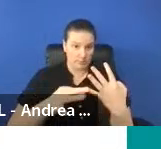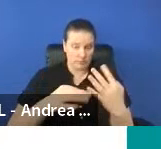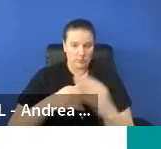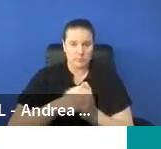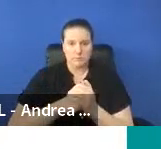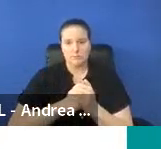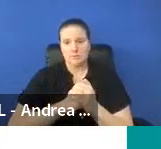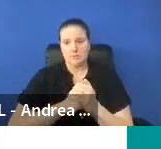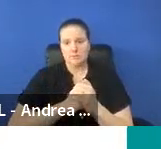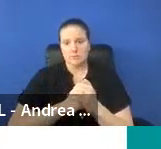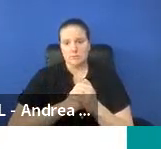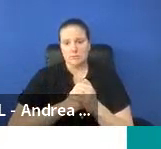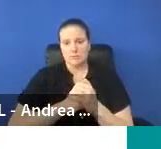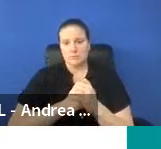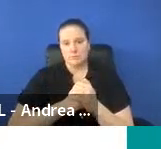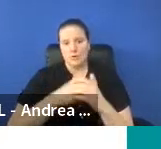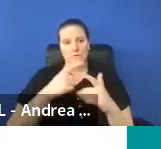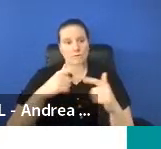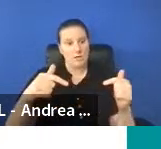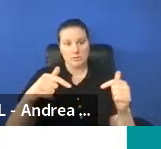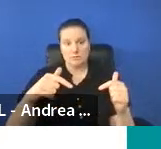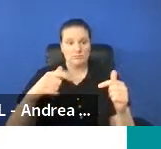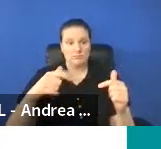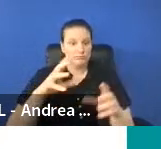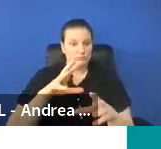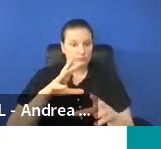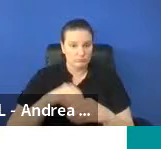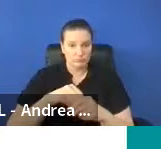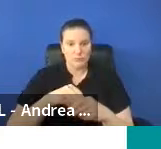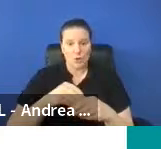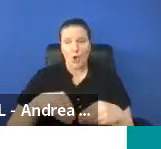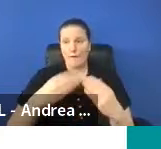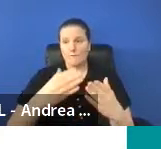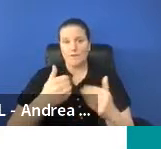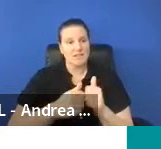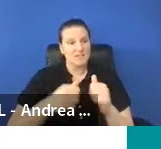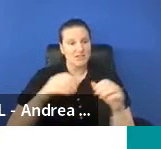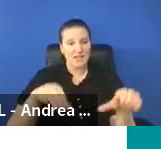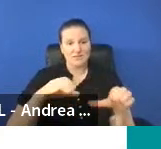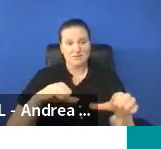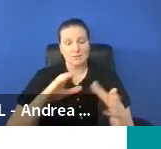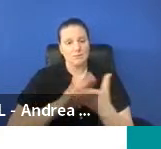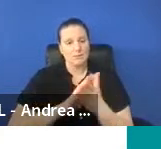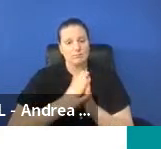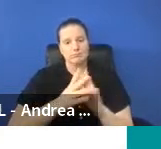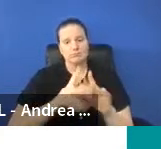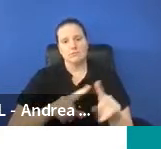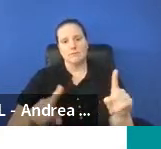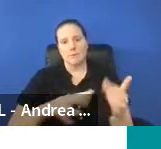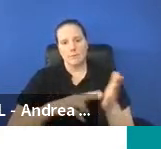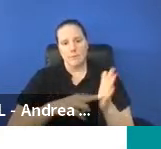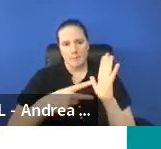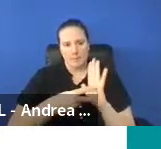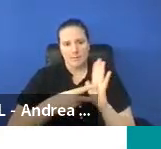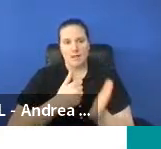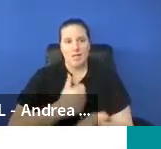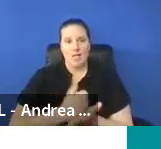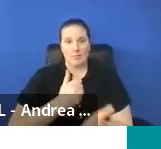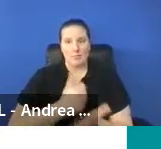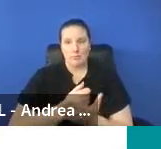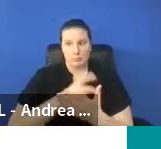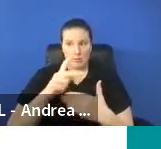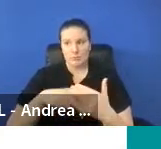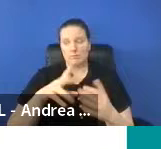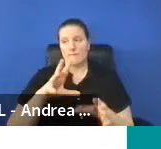A variety of engagement activities were offered, and each activity served a different purpose, helping the program gather different types